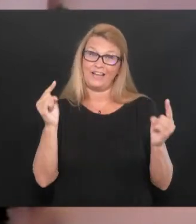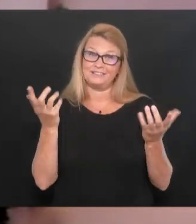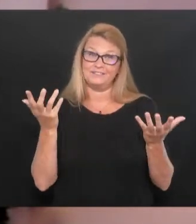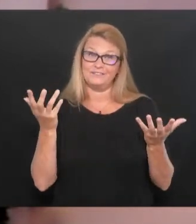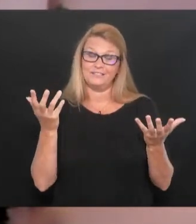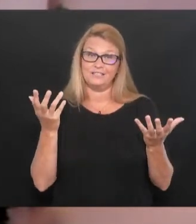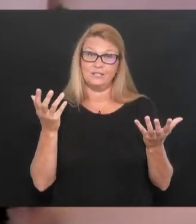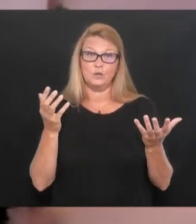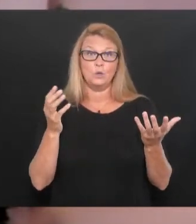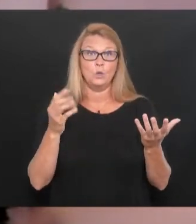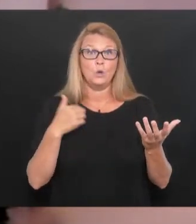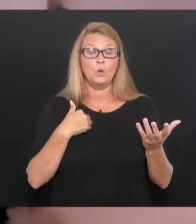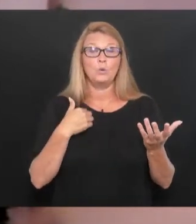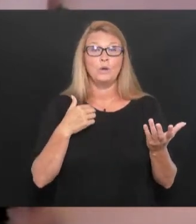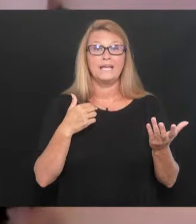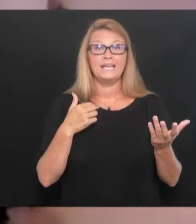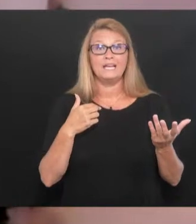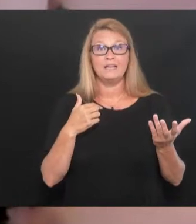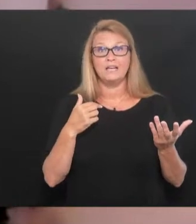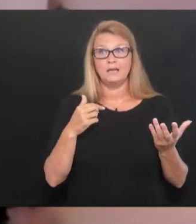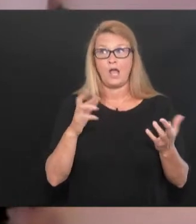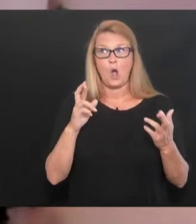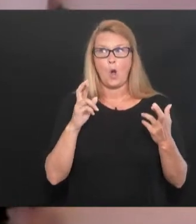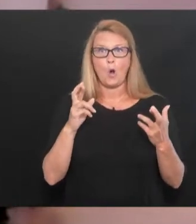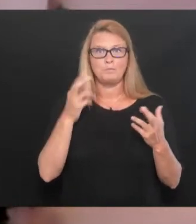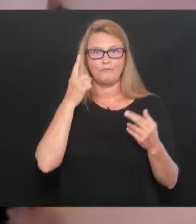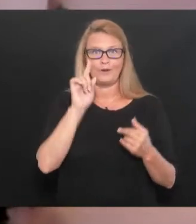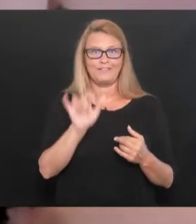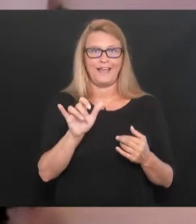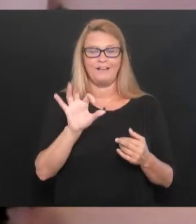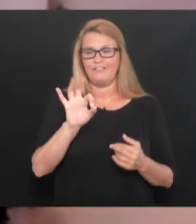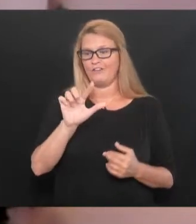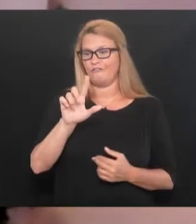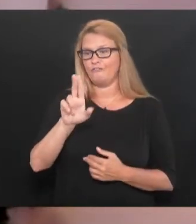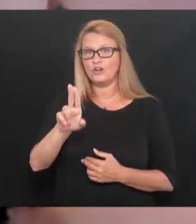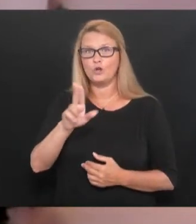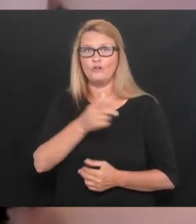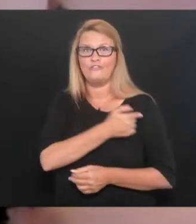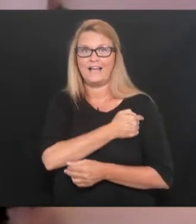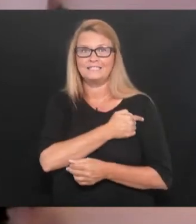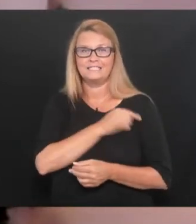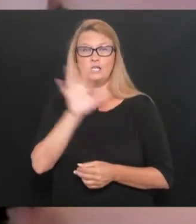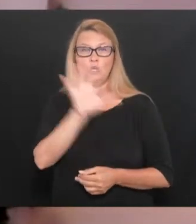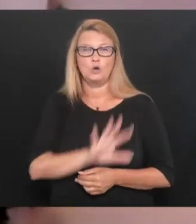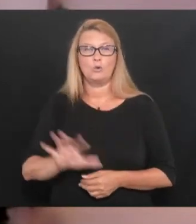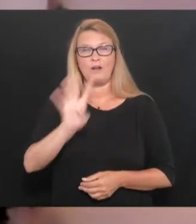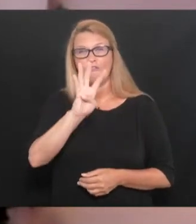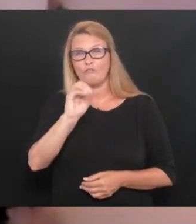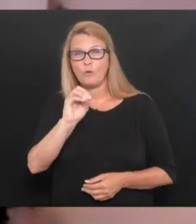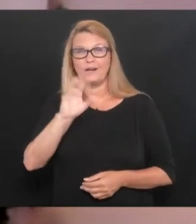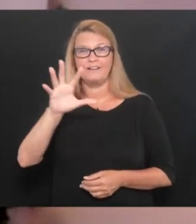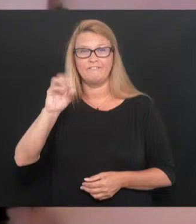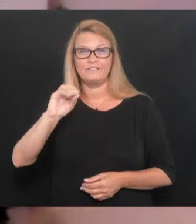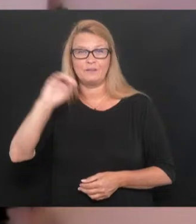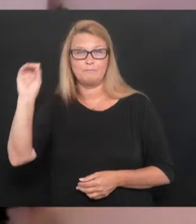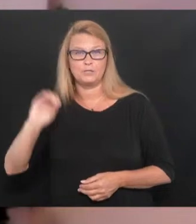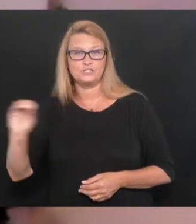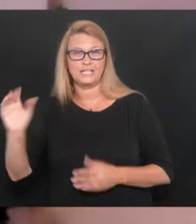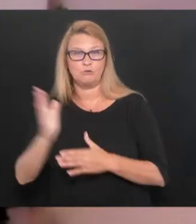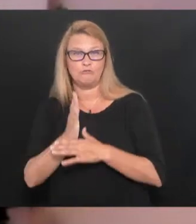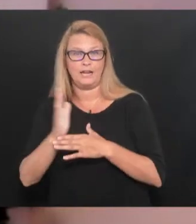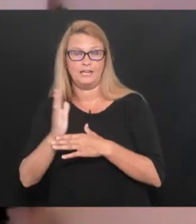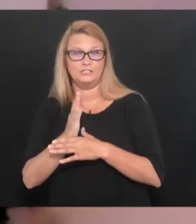we would have never hoped for anything like this. The flu vaccine is more along the 40-50% range of being able to